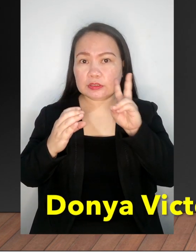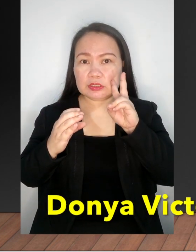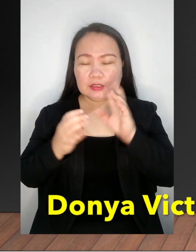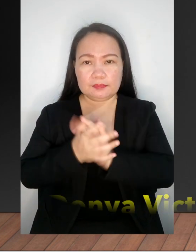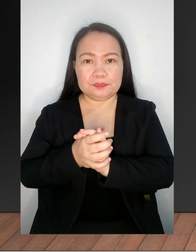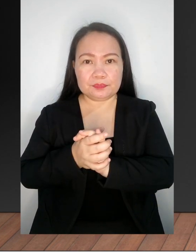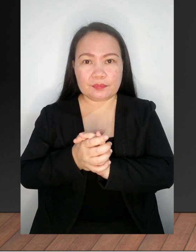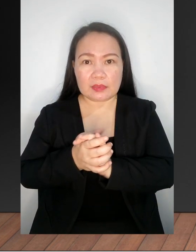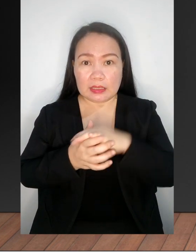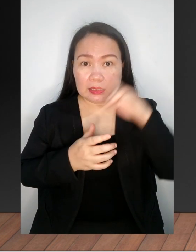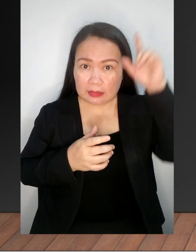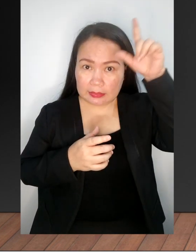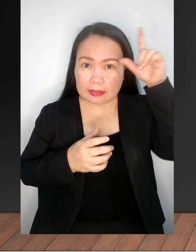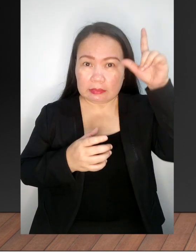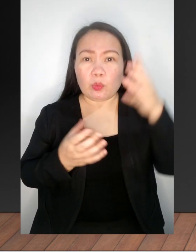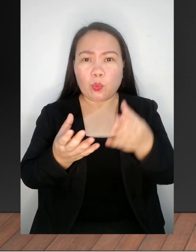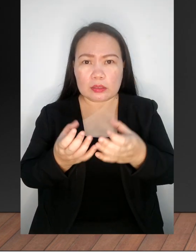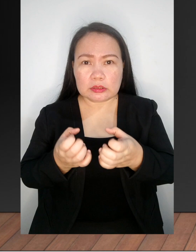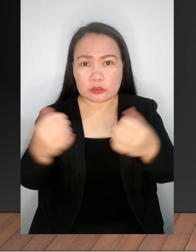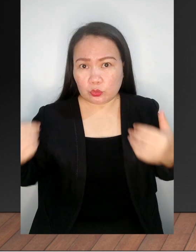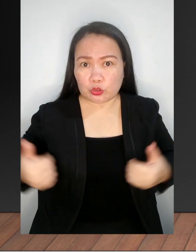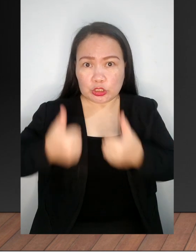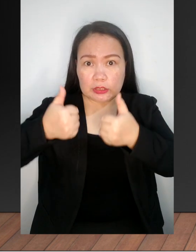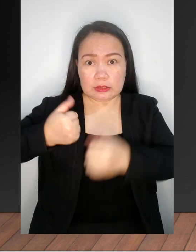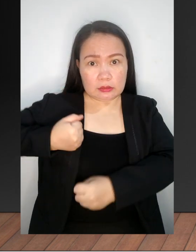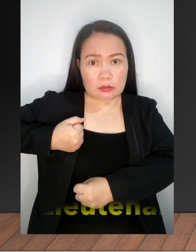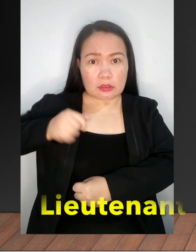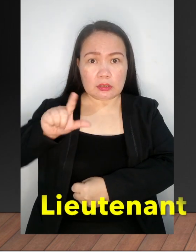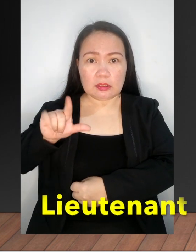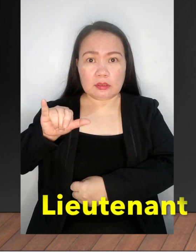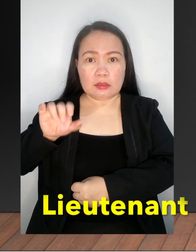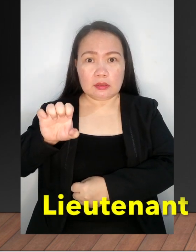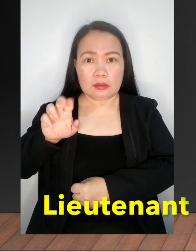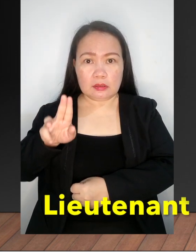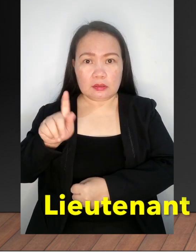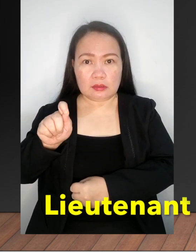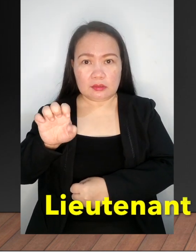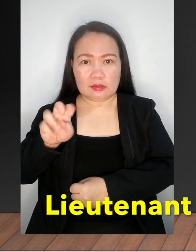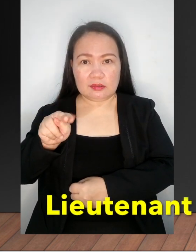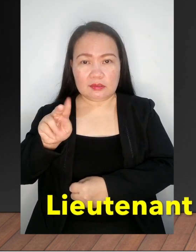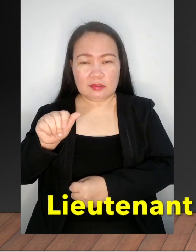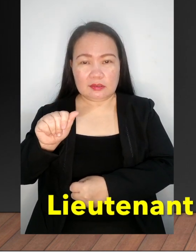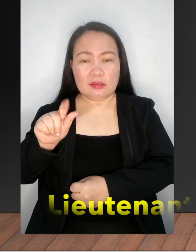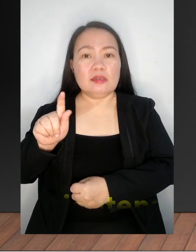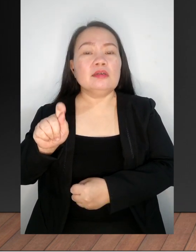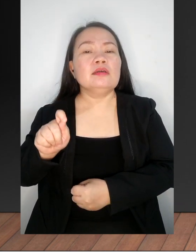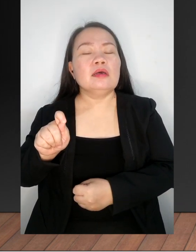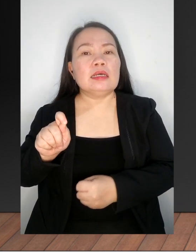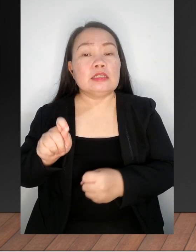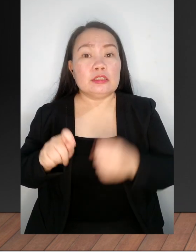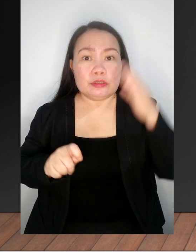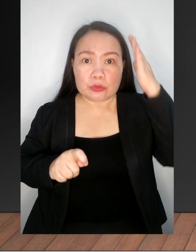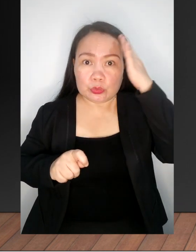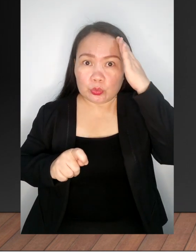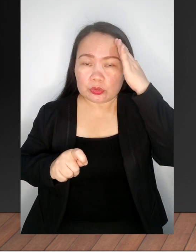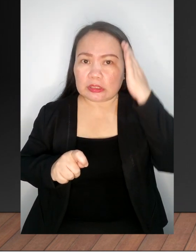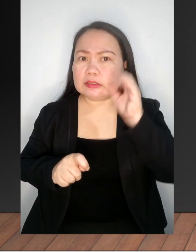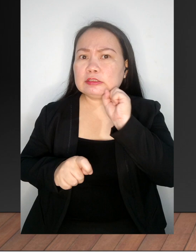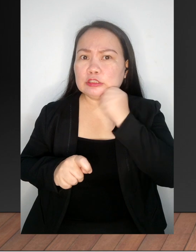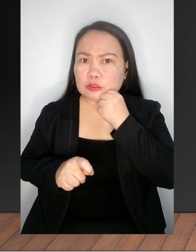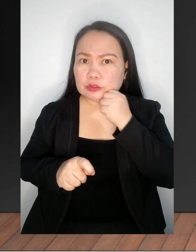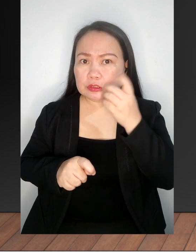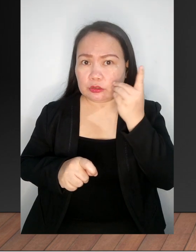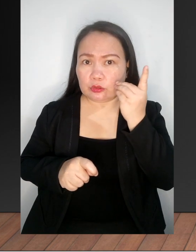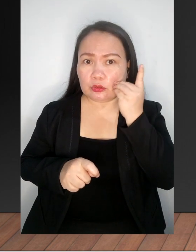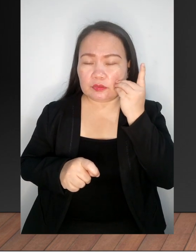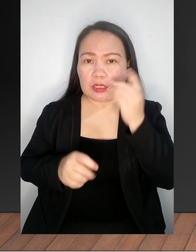Victorina. The young man wanted to challenge the lieutenant. He knows Doña Victorina is serious, but